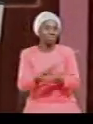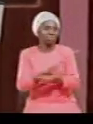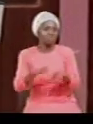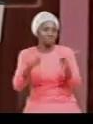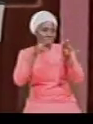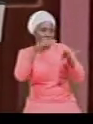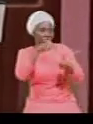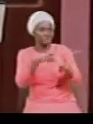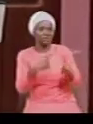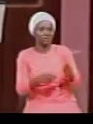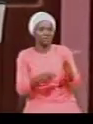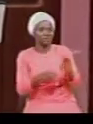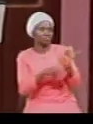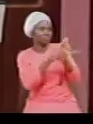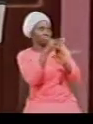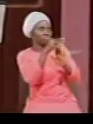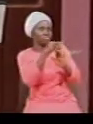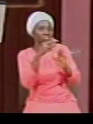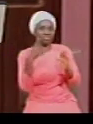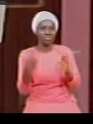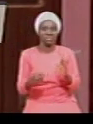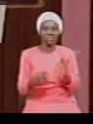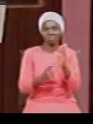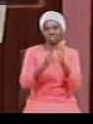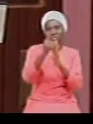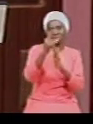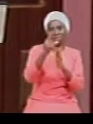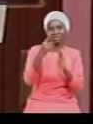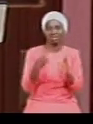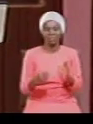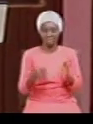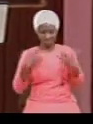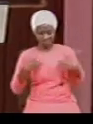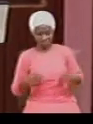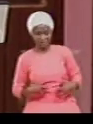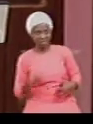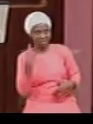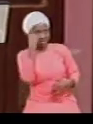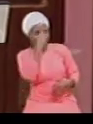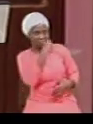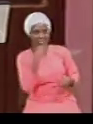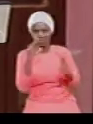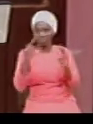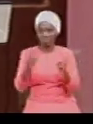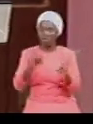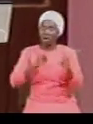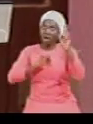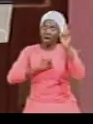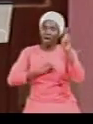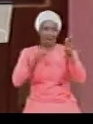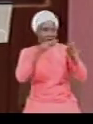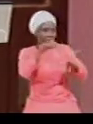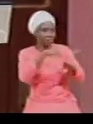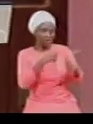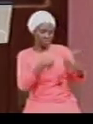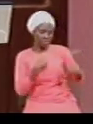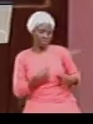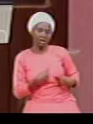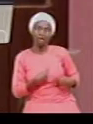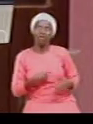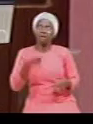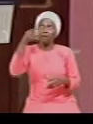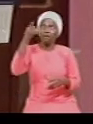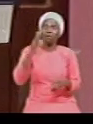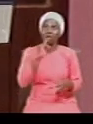at the outward expression. I look at the heart. It's looking for this component of